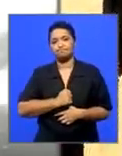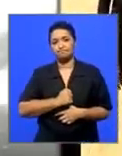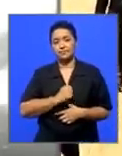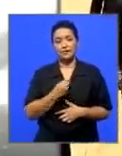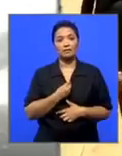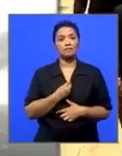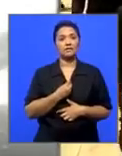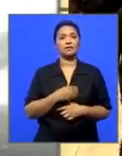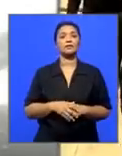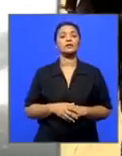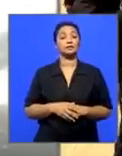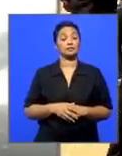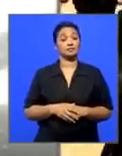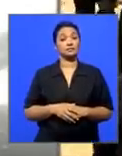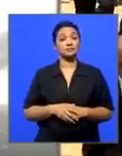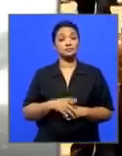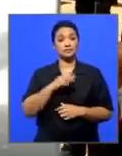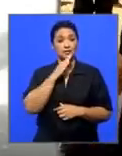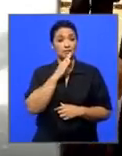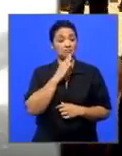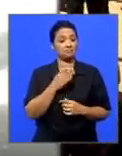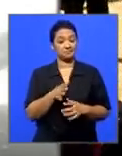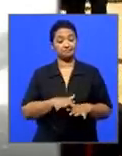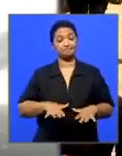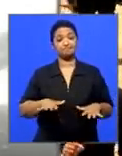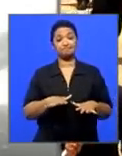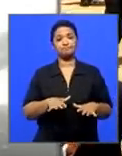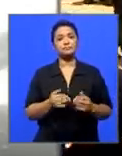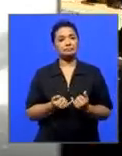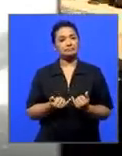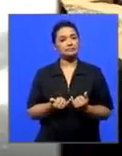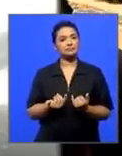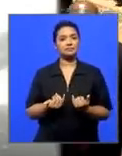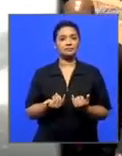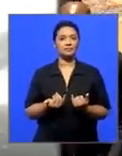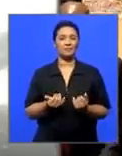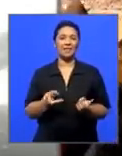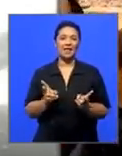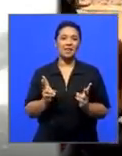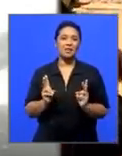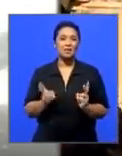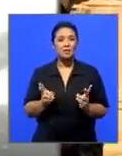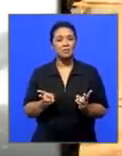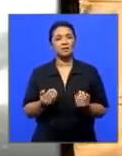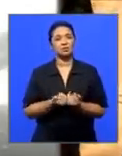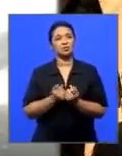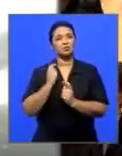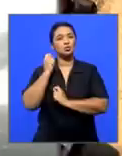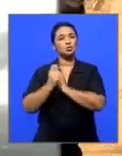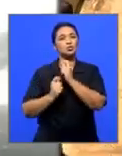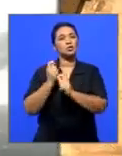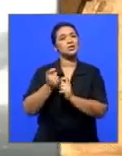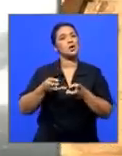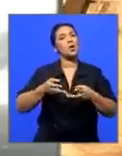And not too different, one must say, perhaps, from the way it is generally done in traditional